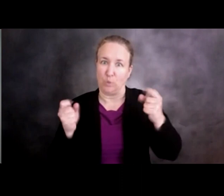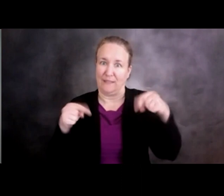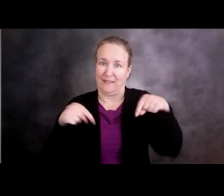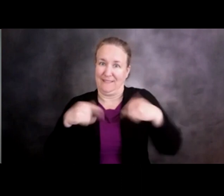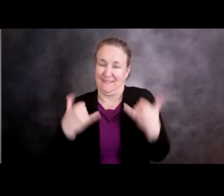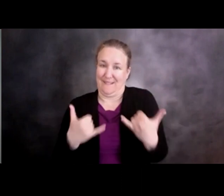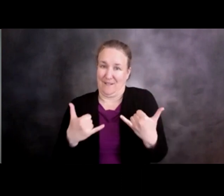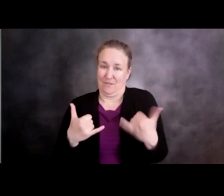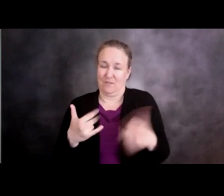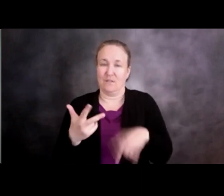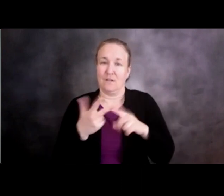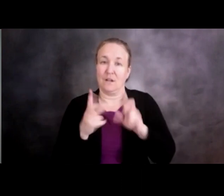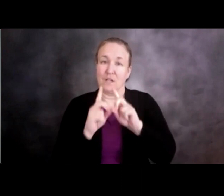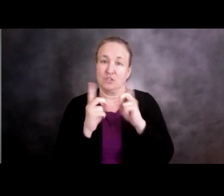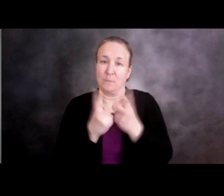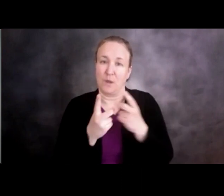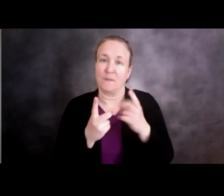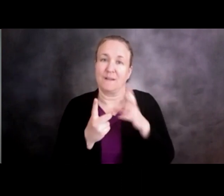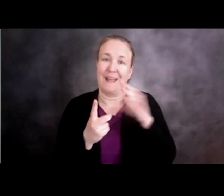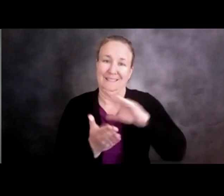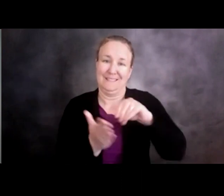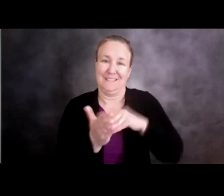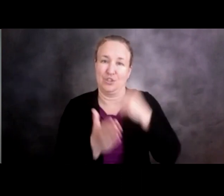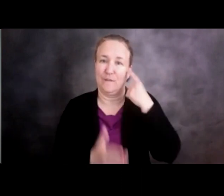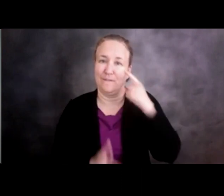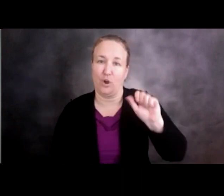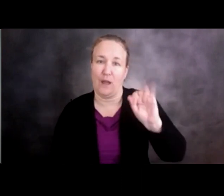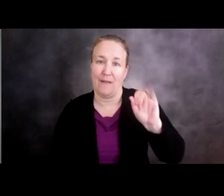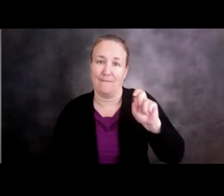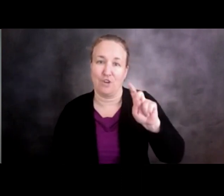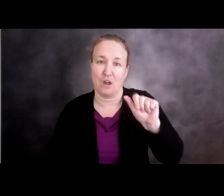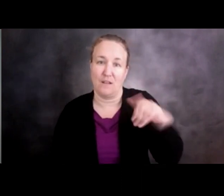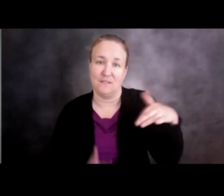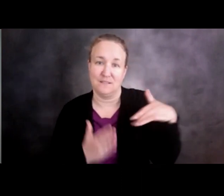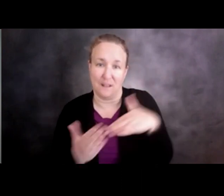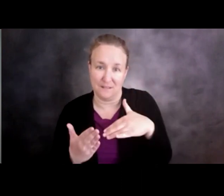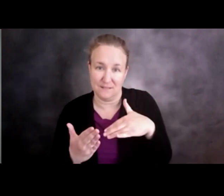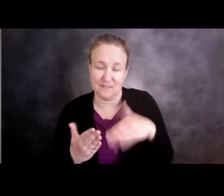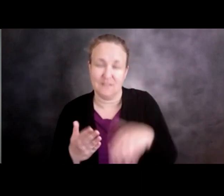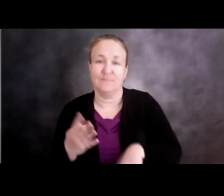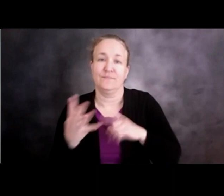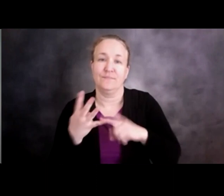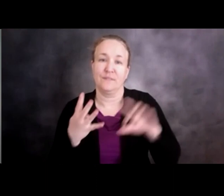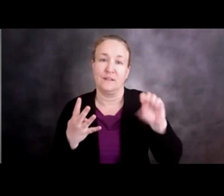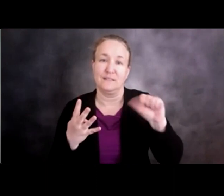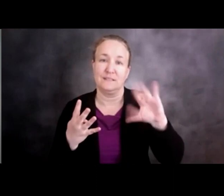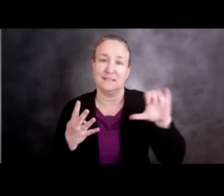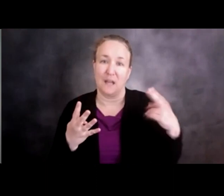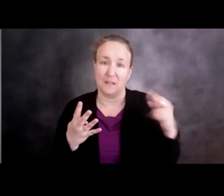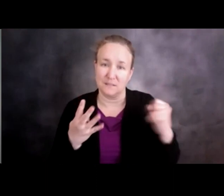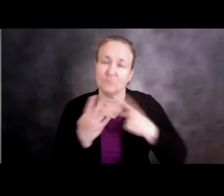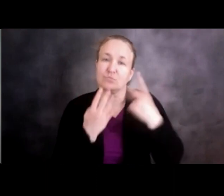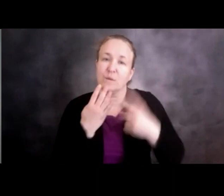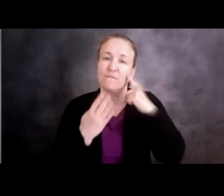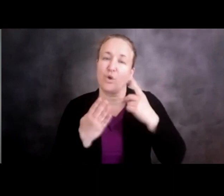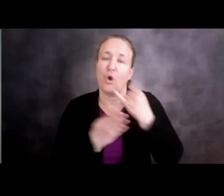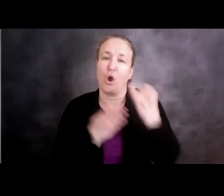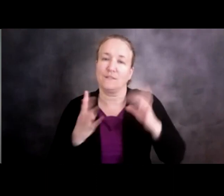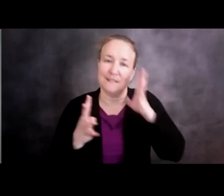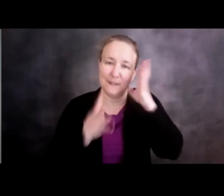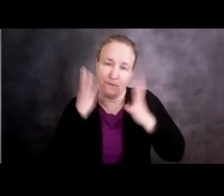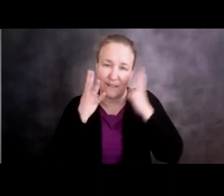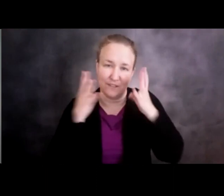the Department of Africana Studies, the Center for Africana Studies, and especially the SACS Program for Arts Innovation here at